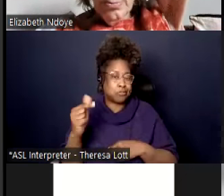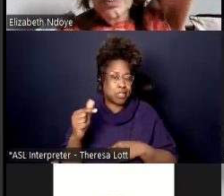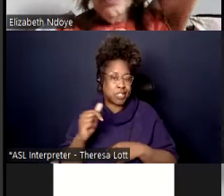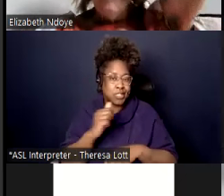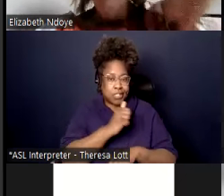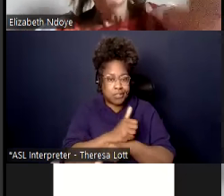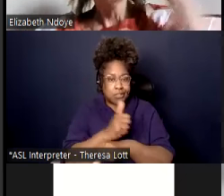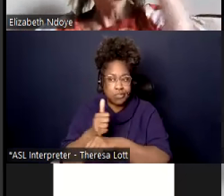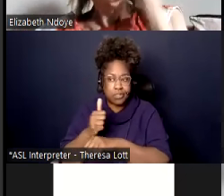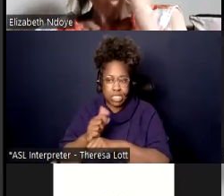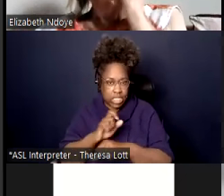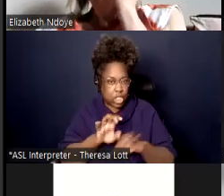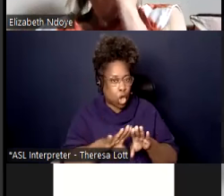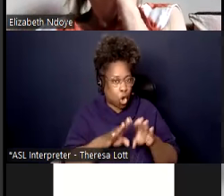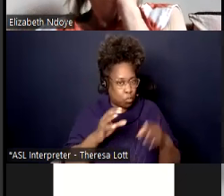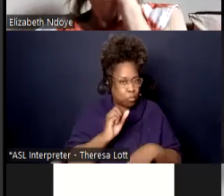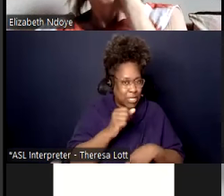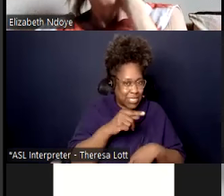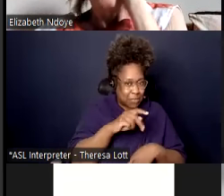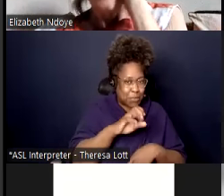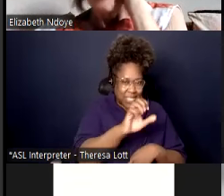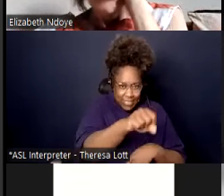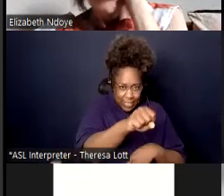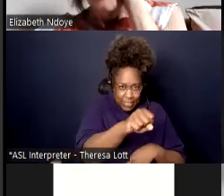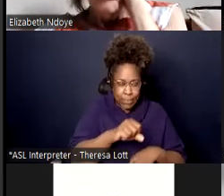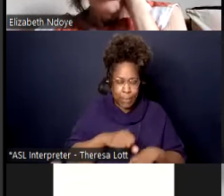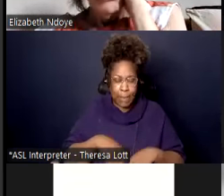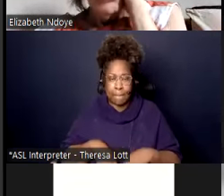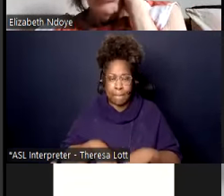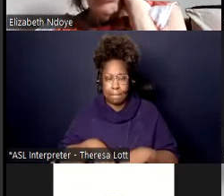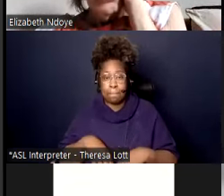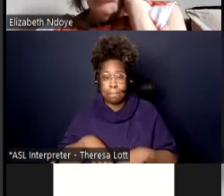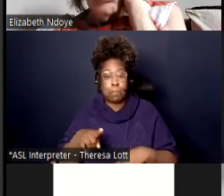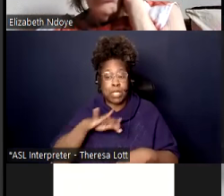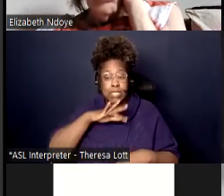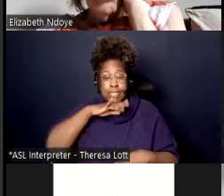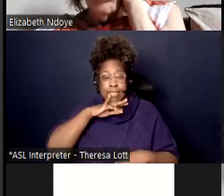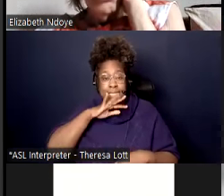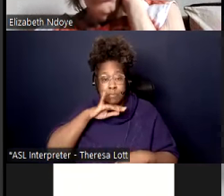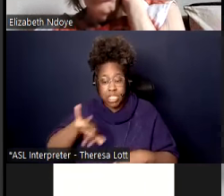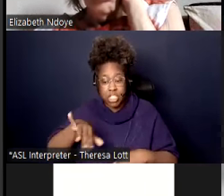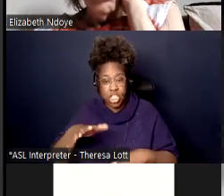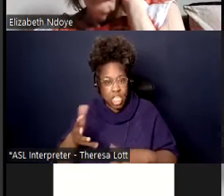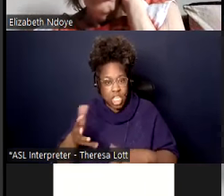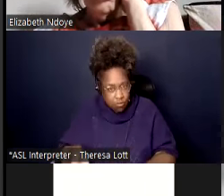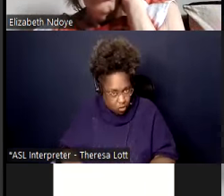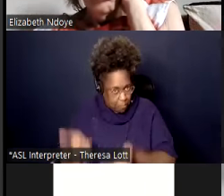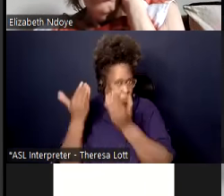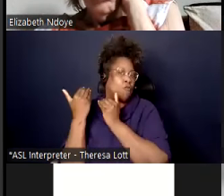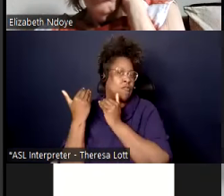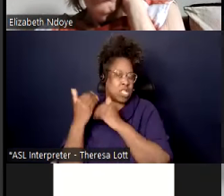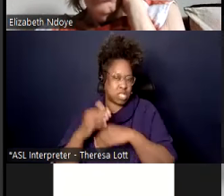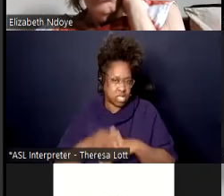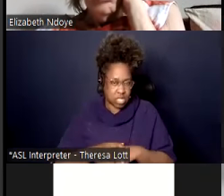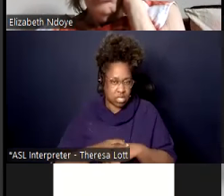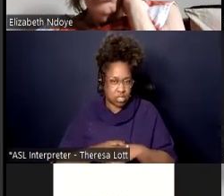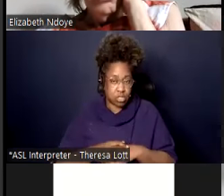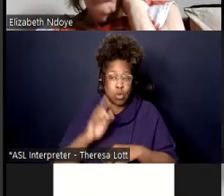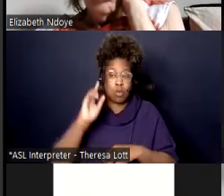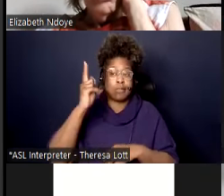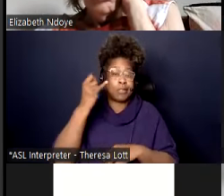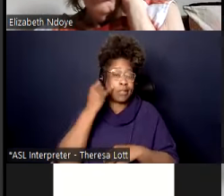are needed, but then also that, that allows them to, remove the contamination. So that when and if flooding does happen,